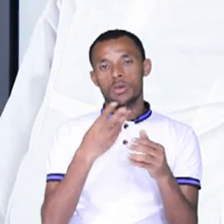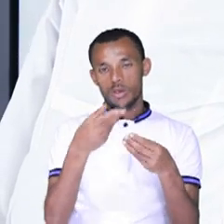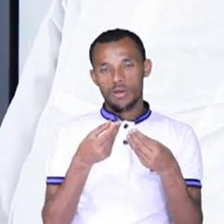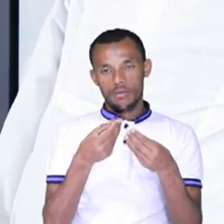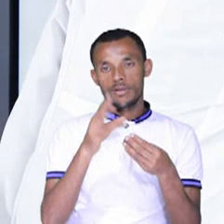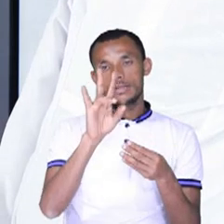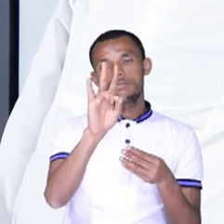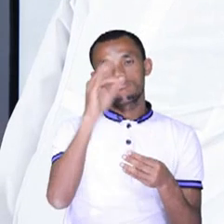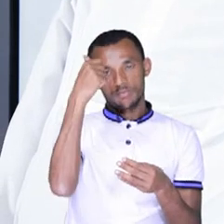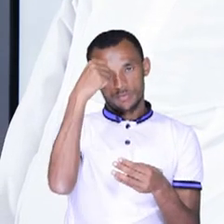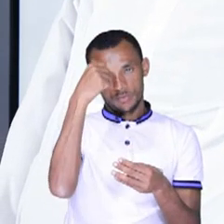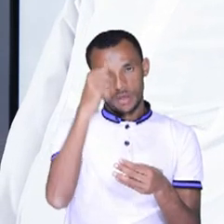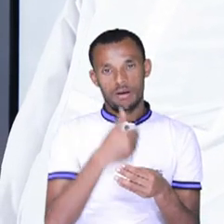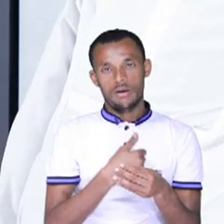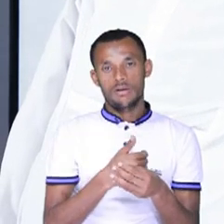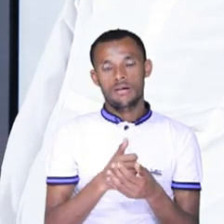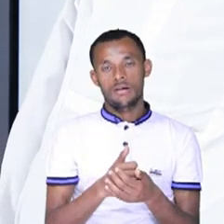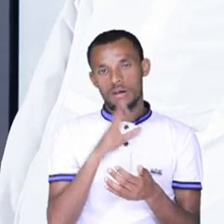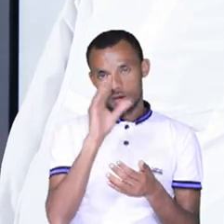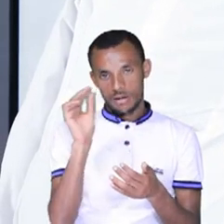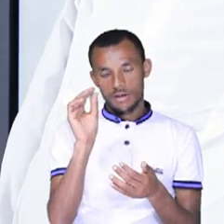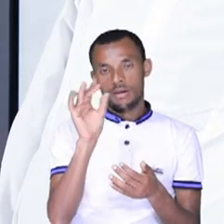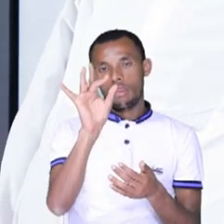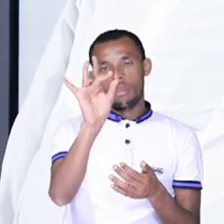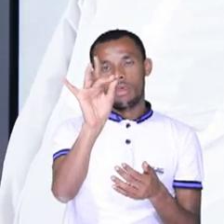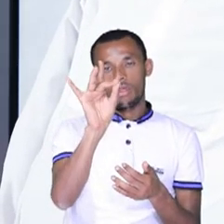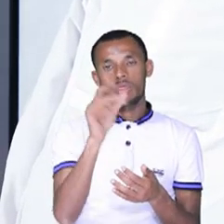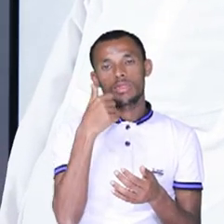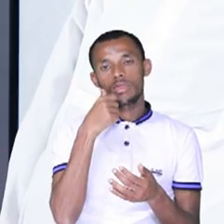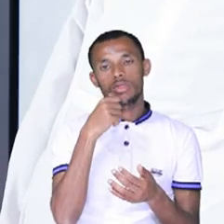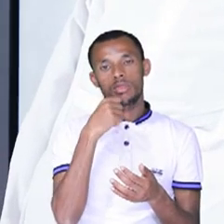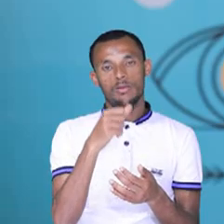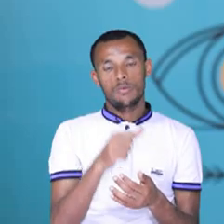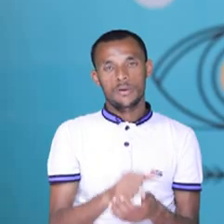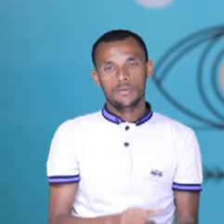that 7 men and 8 women are given.